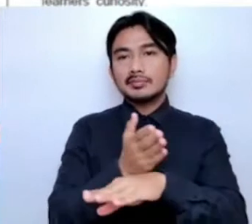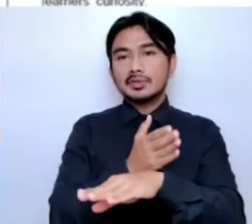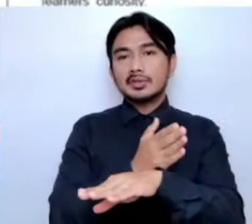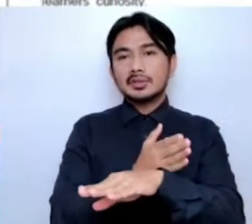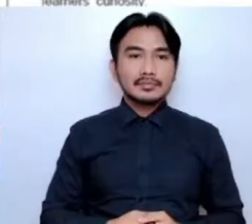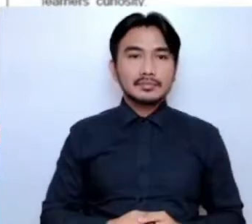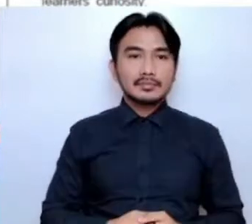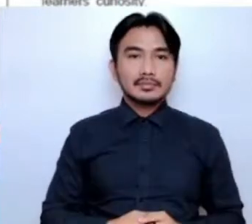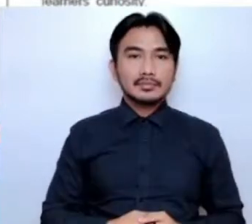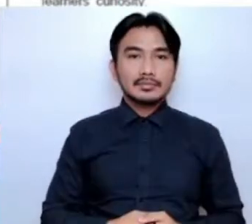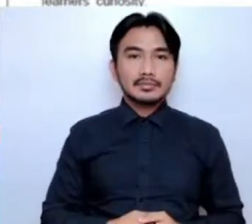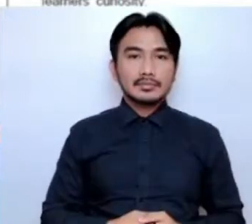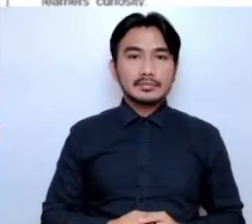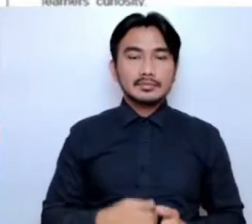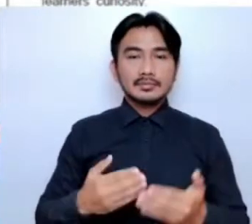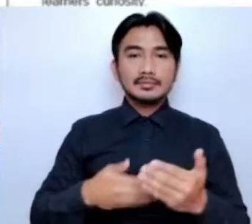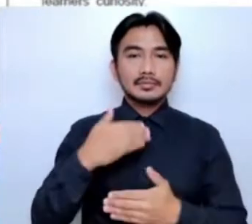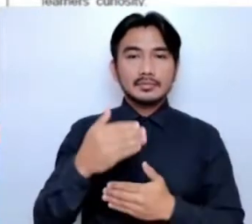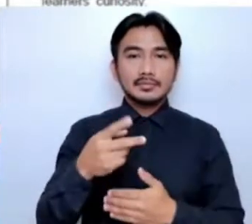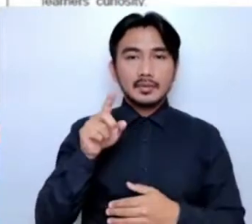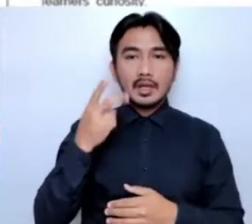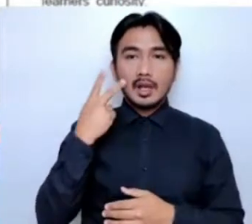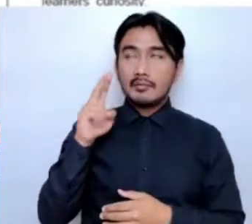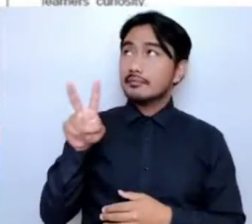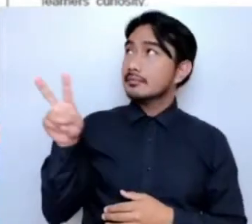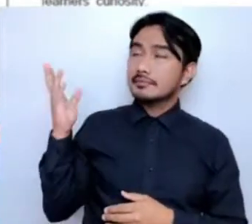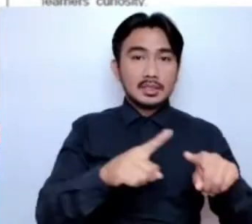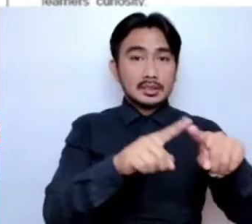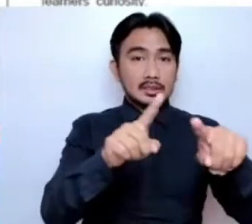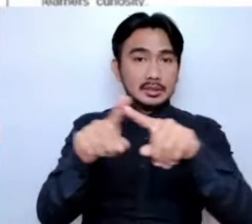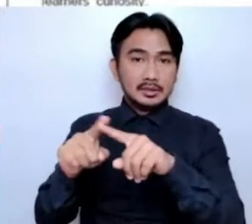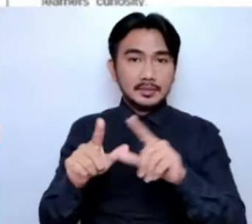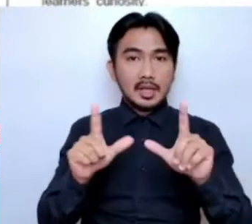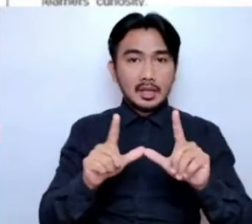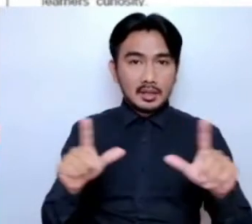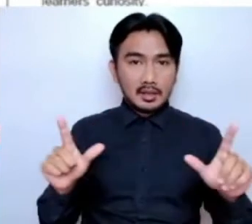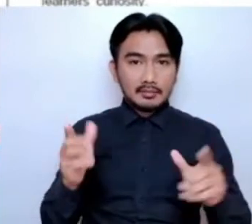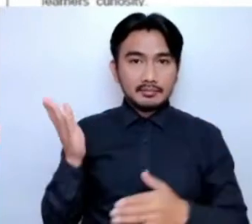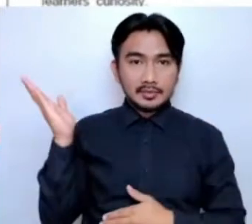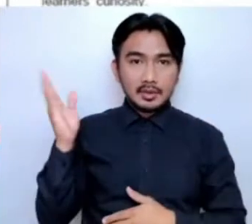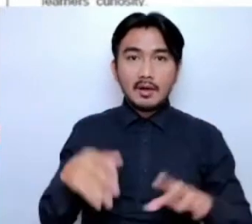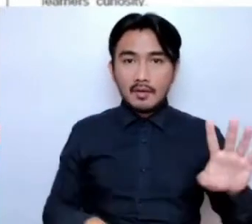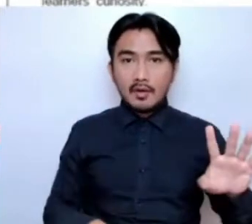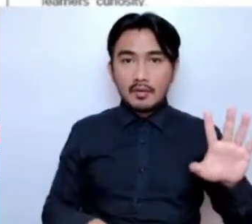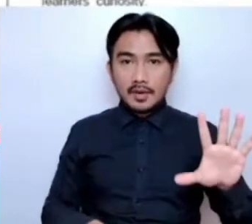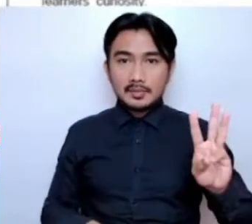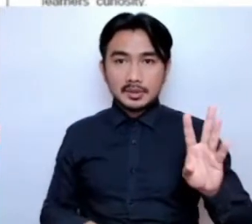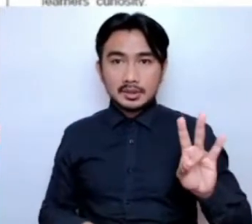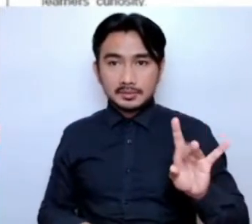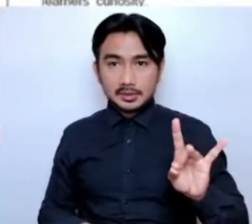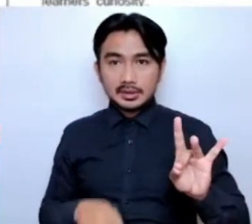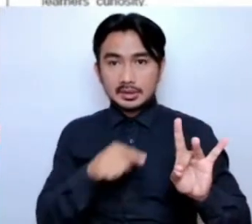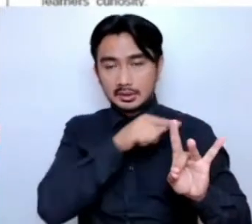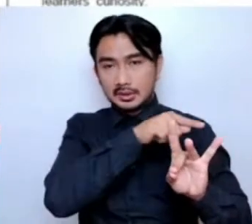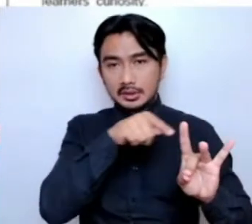learners. You're now seeing here the differences between each level. Level 4, 5, 6, 7, and 8, all we have to do is to